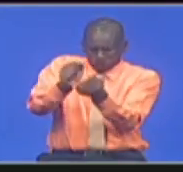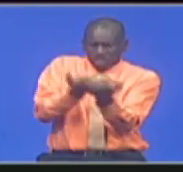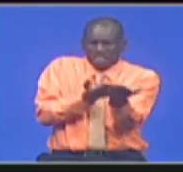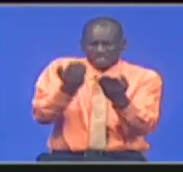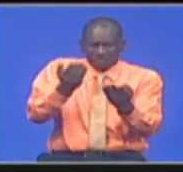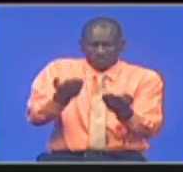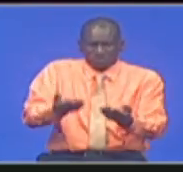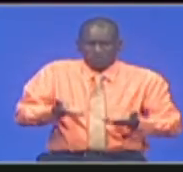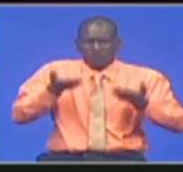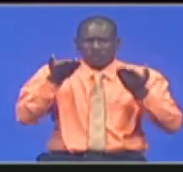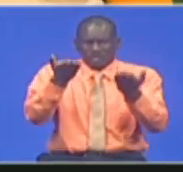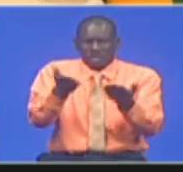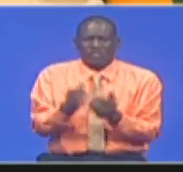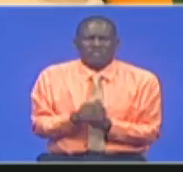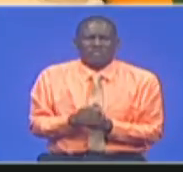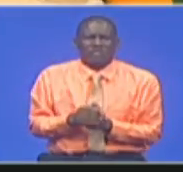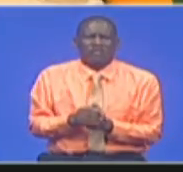platforms they trade.